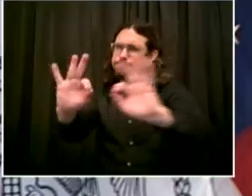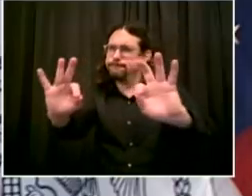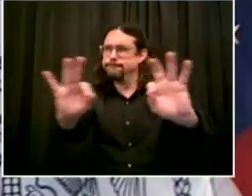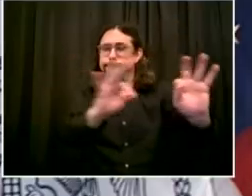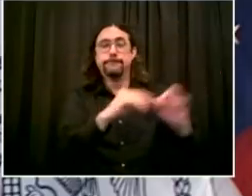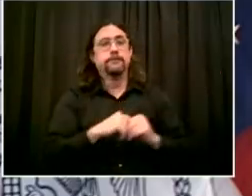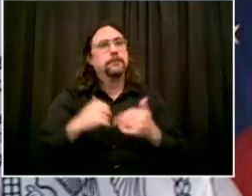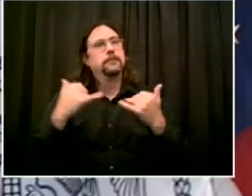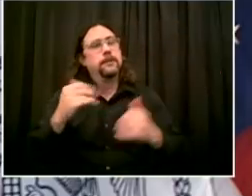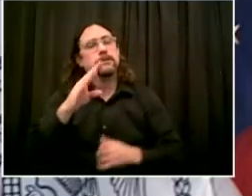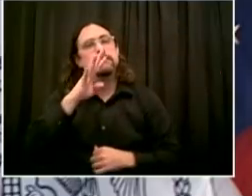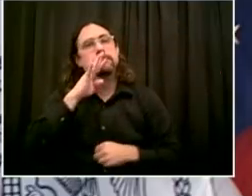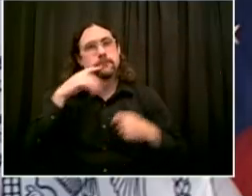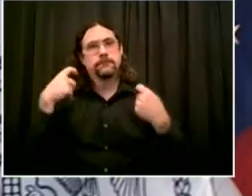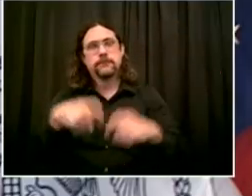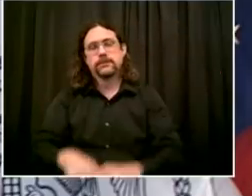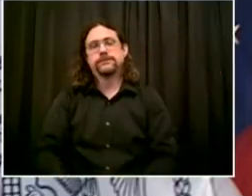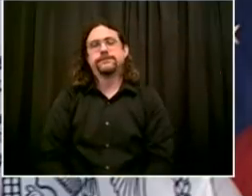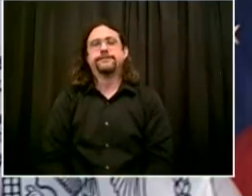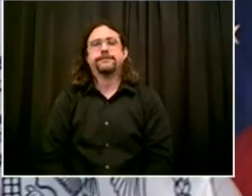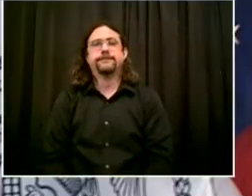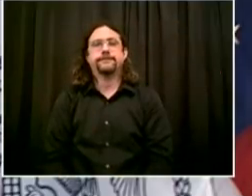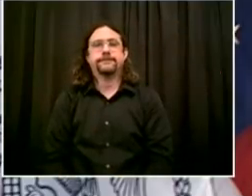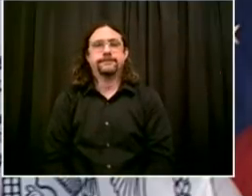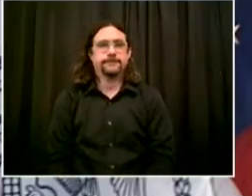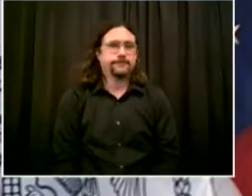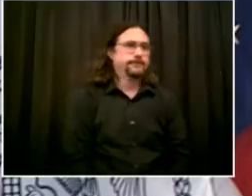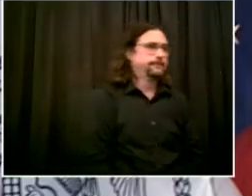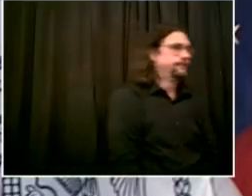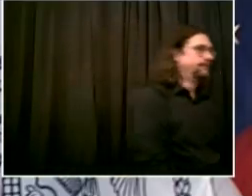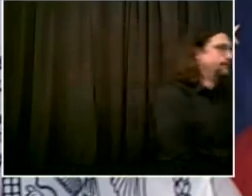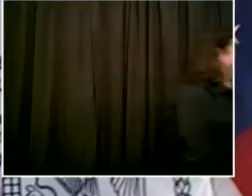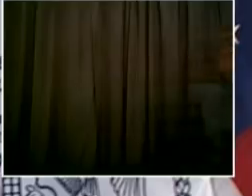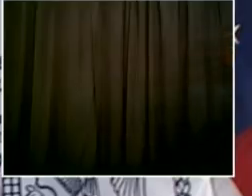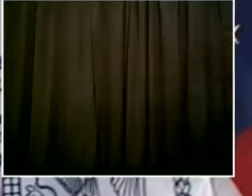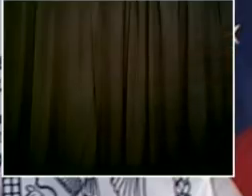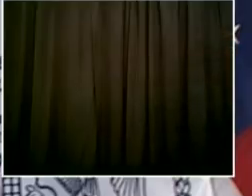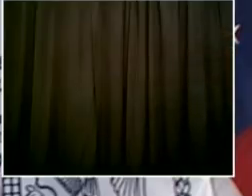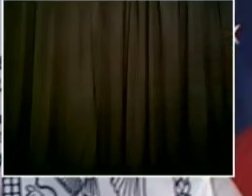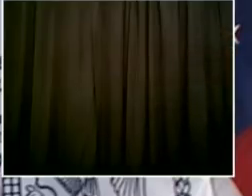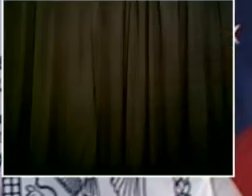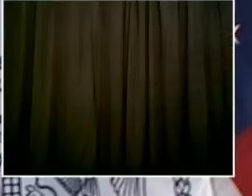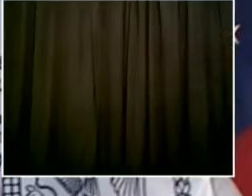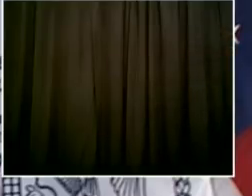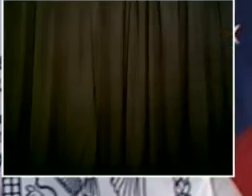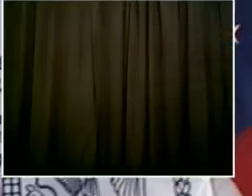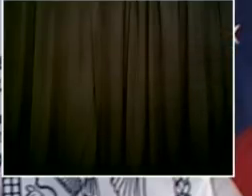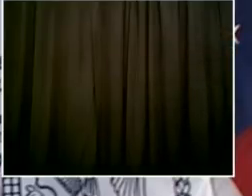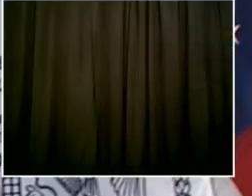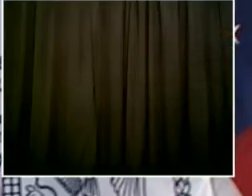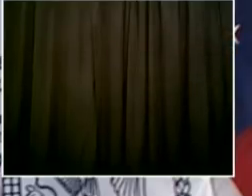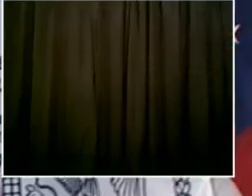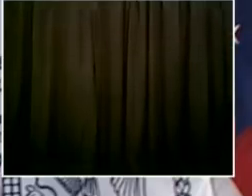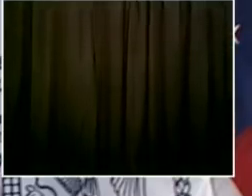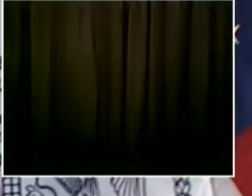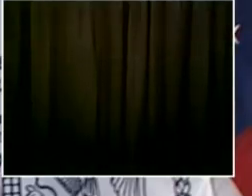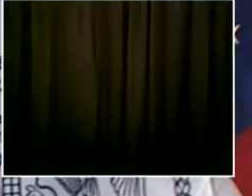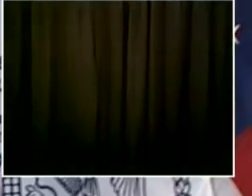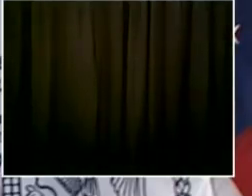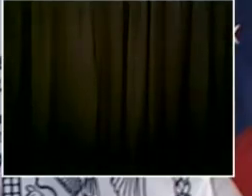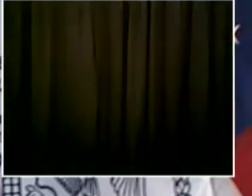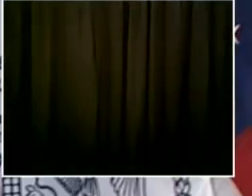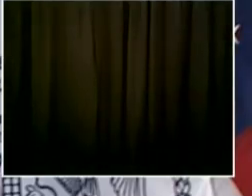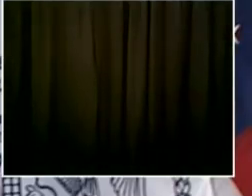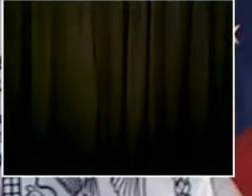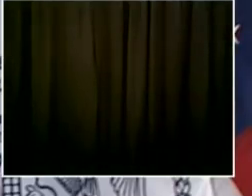Nuestra ciudad está preparada para la tormenta tropical Isaias. Todos